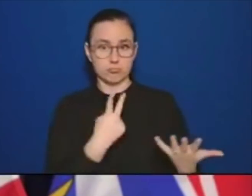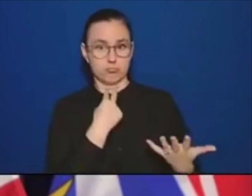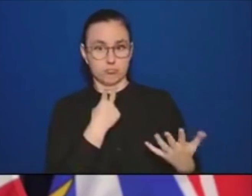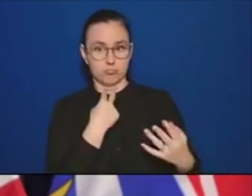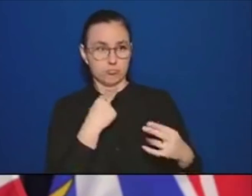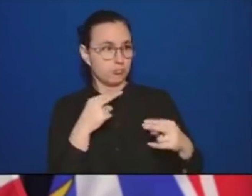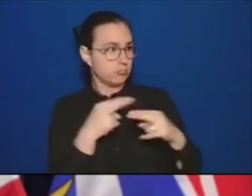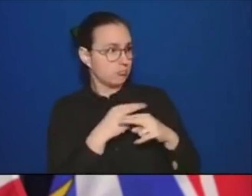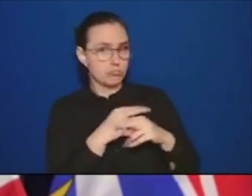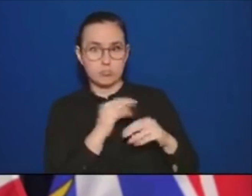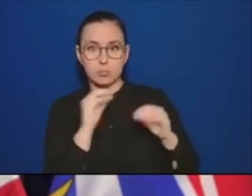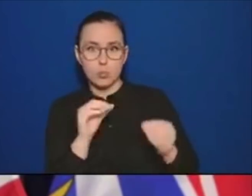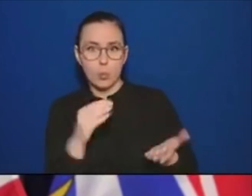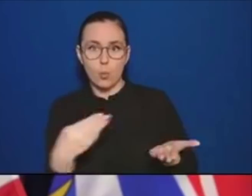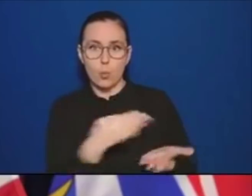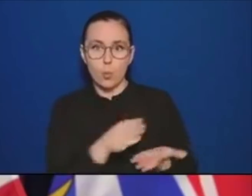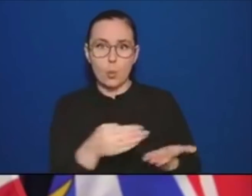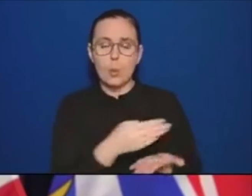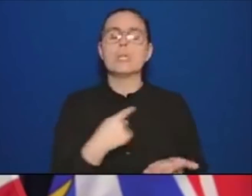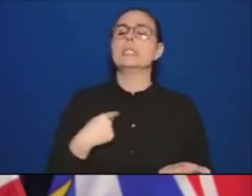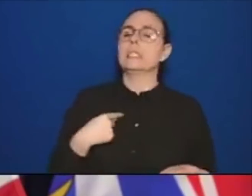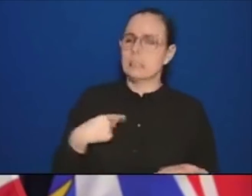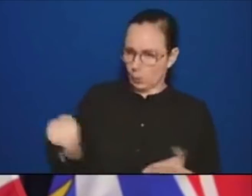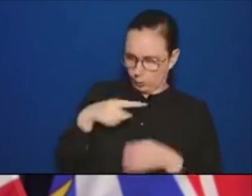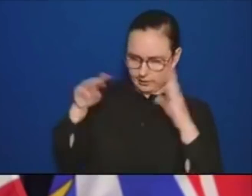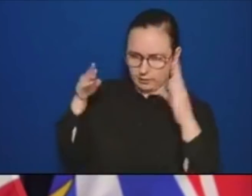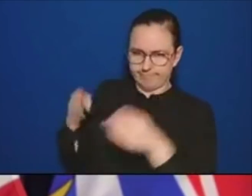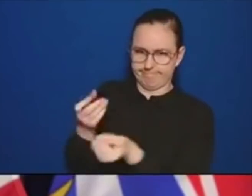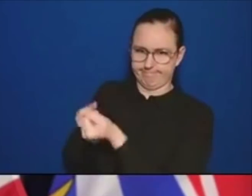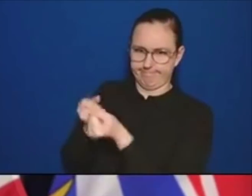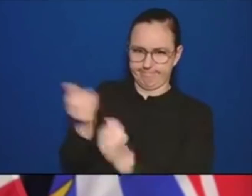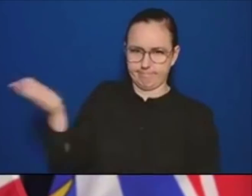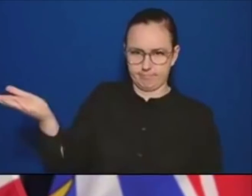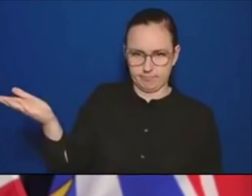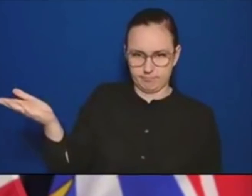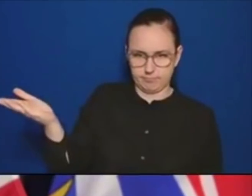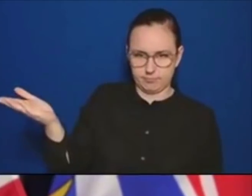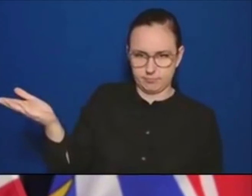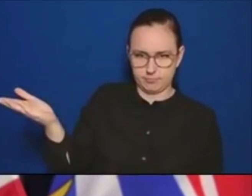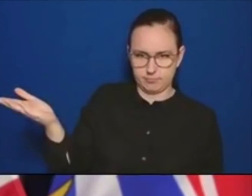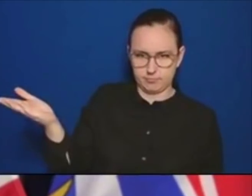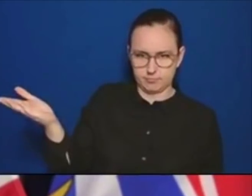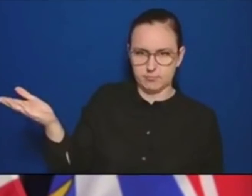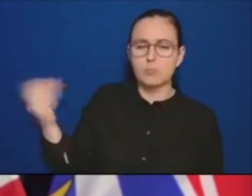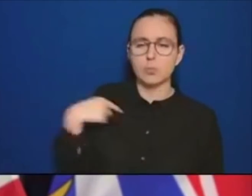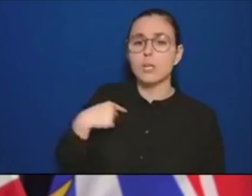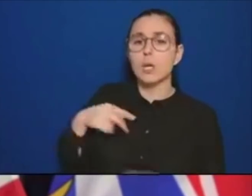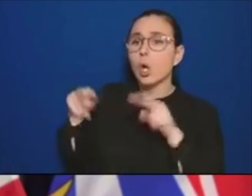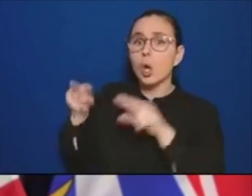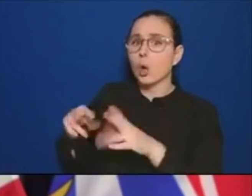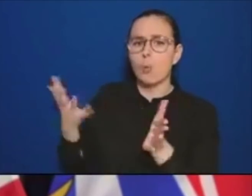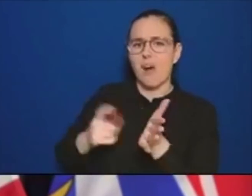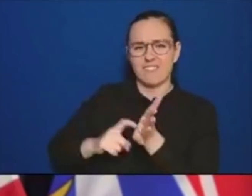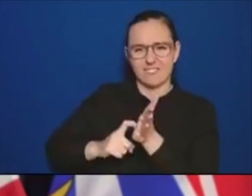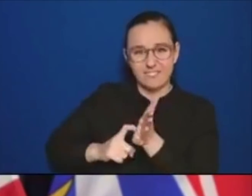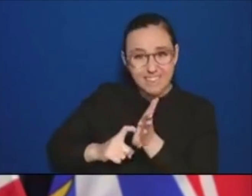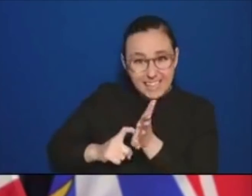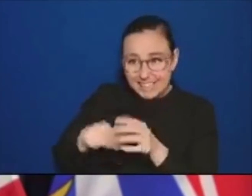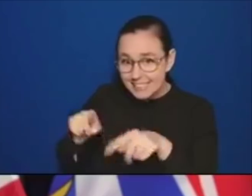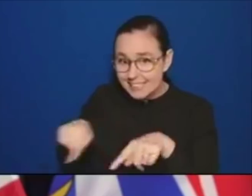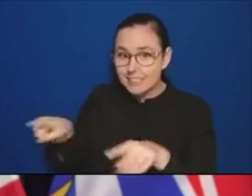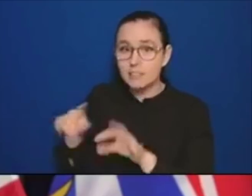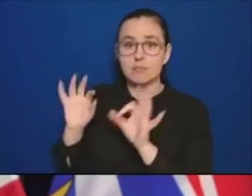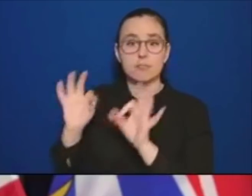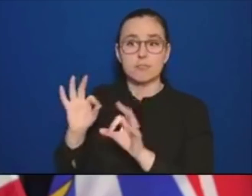continue to work in collaboration with Indigenous communities on the repair work that is needed. We've set up regular calls in my ministry with